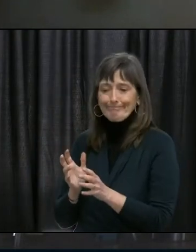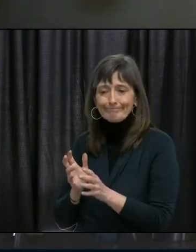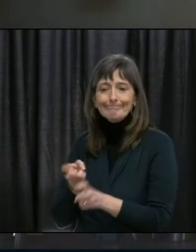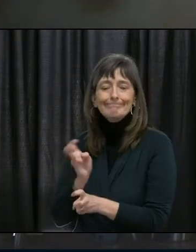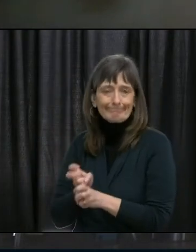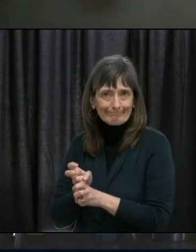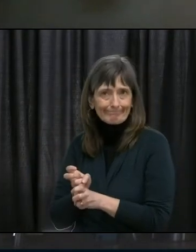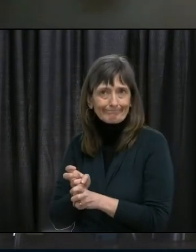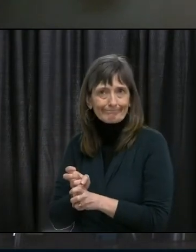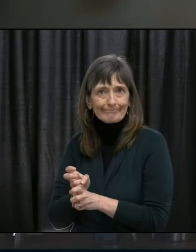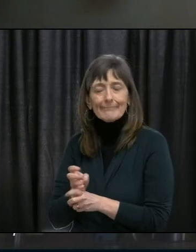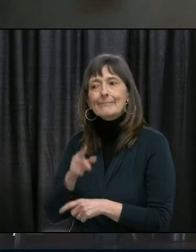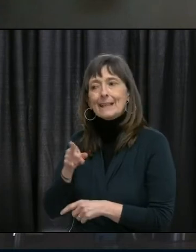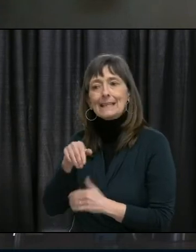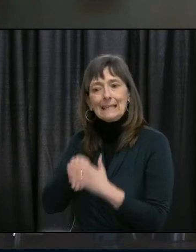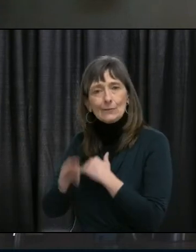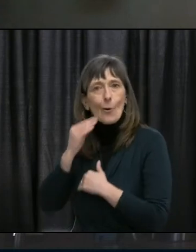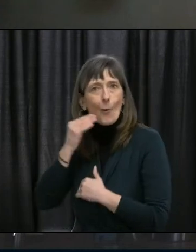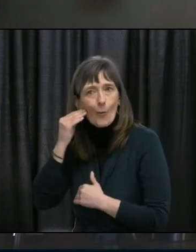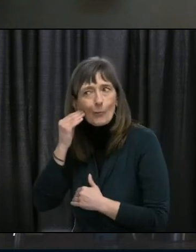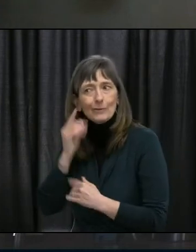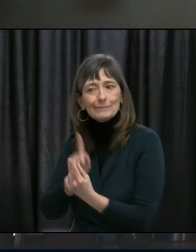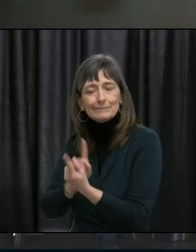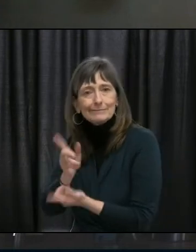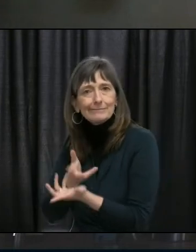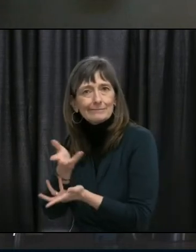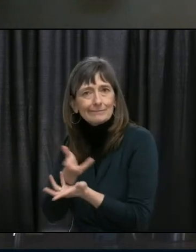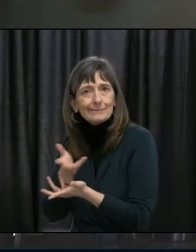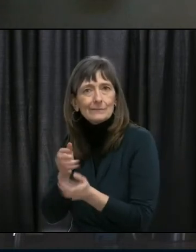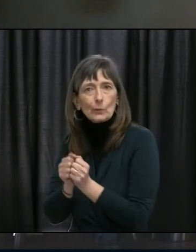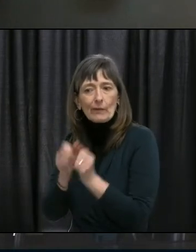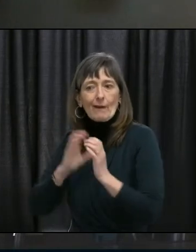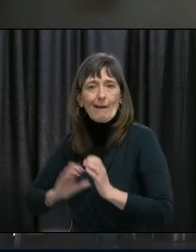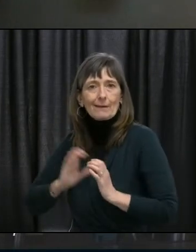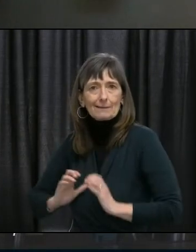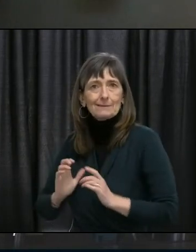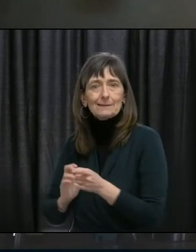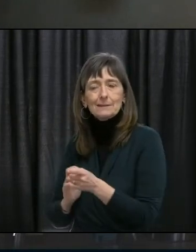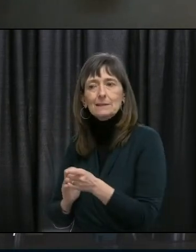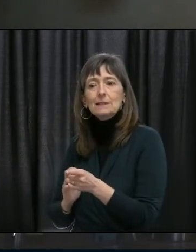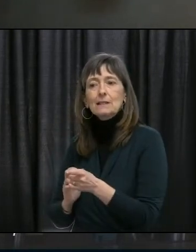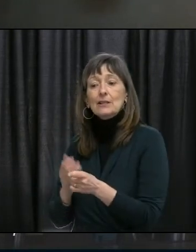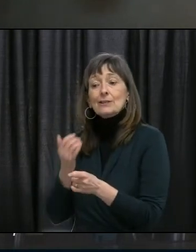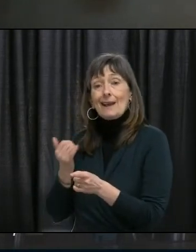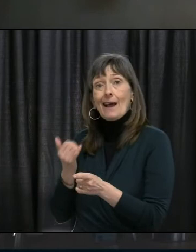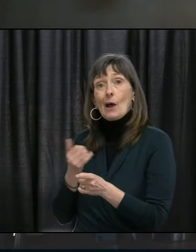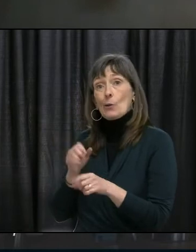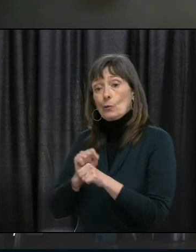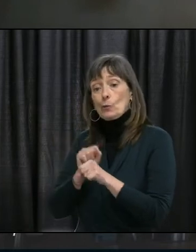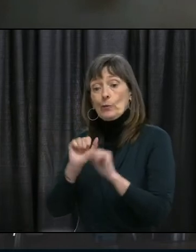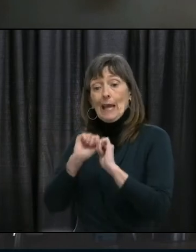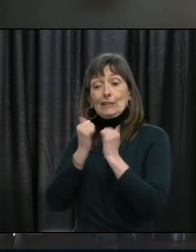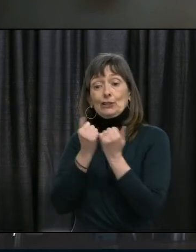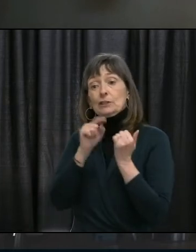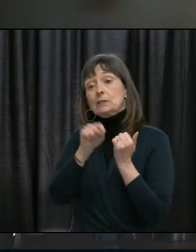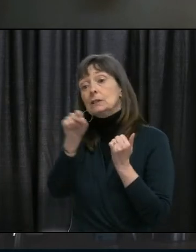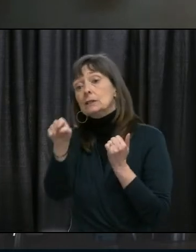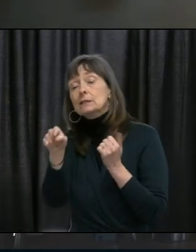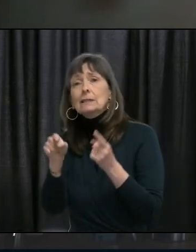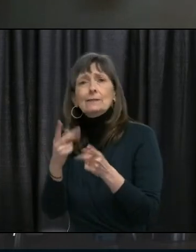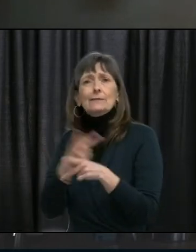we are trying to do now is work both with the home support agencies to identify those